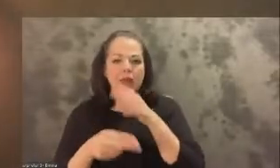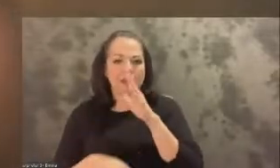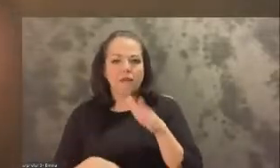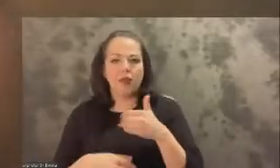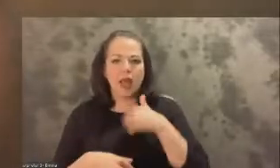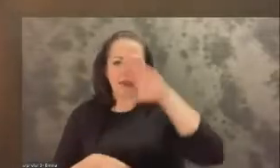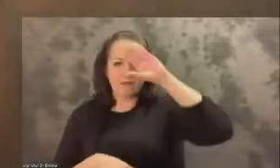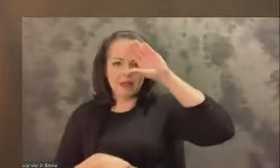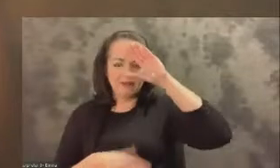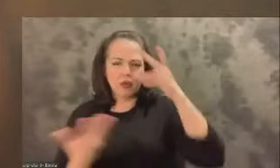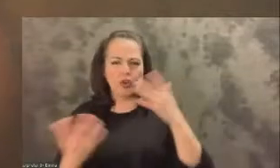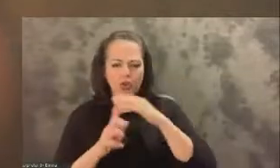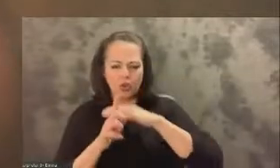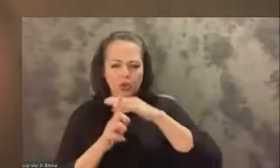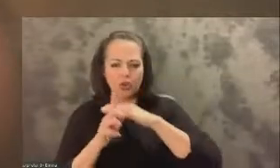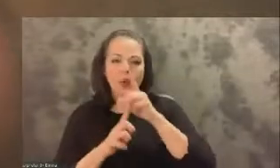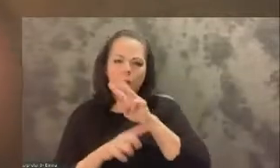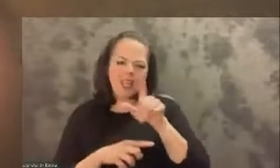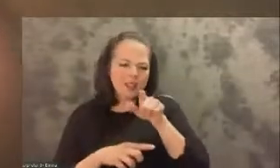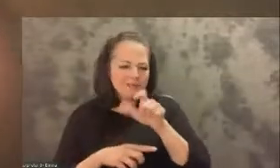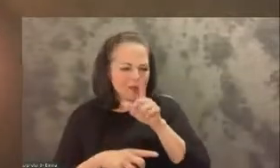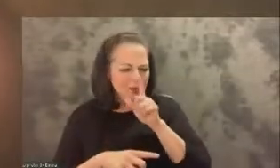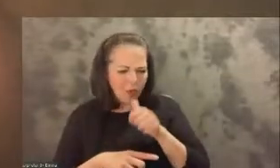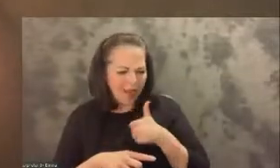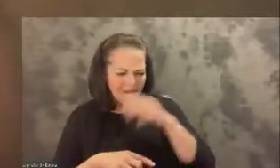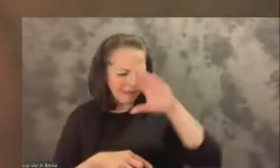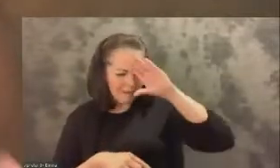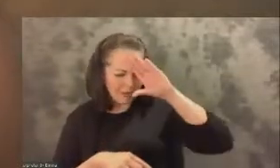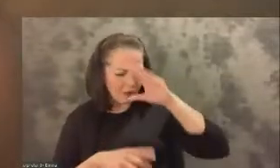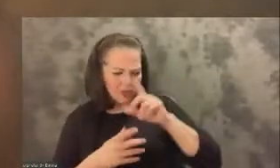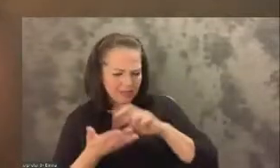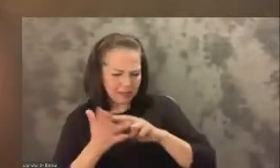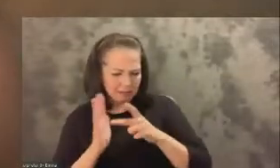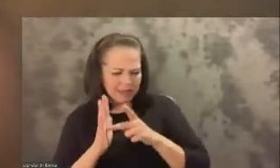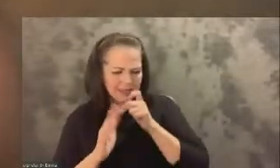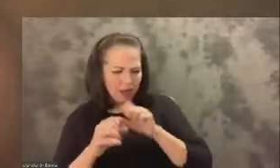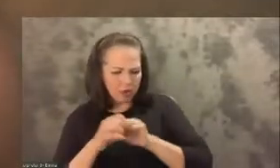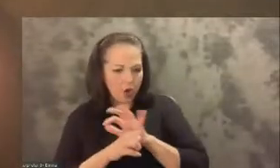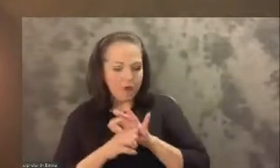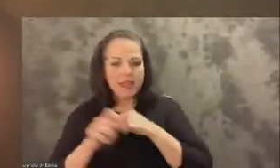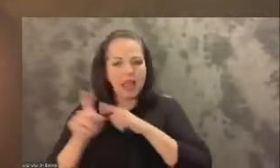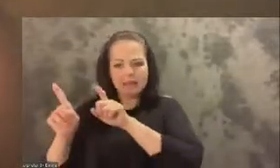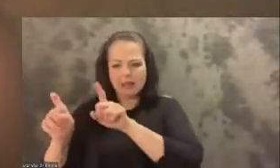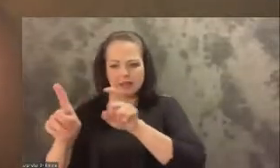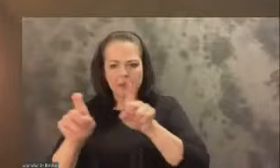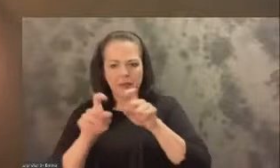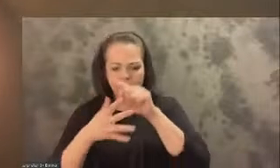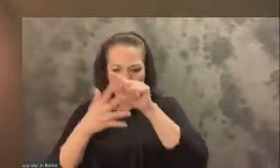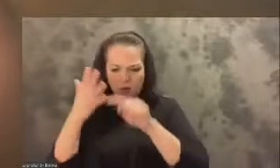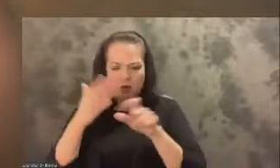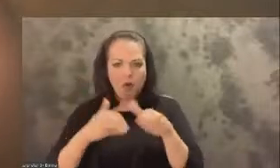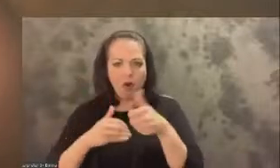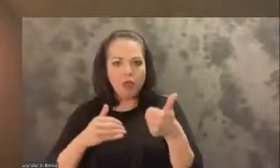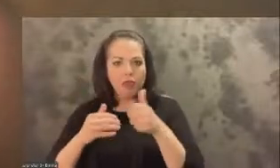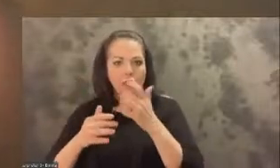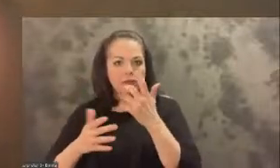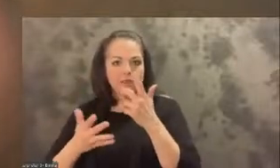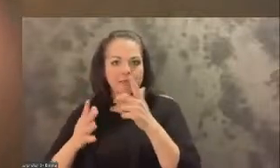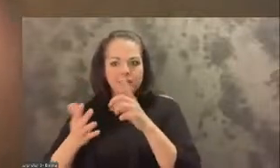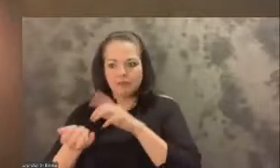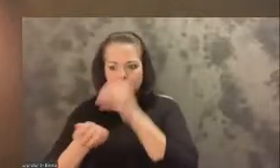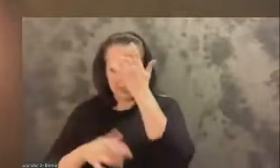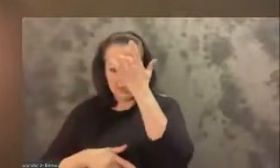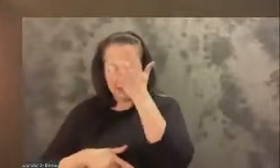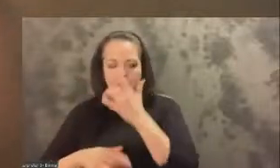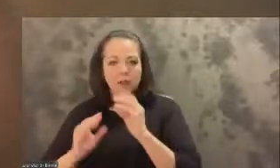were like, well, you don't have a fever, so it's not COVID. They tested me for everything else, and it was never anything else that